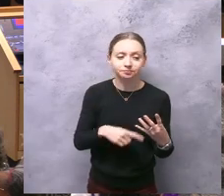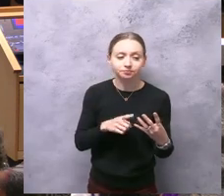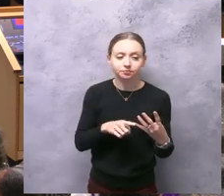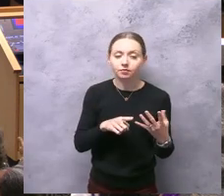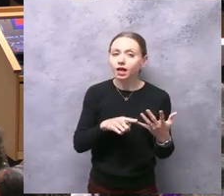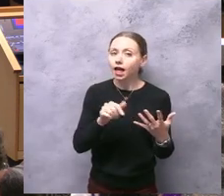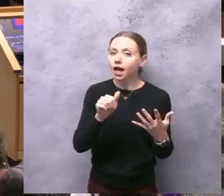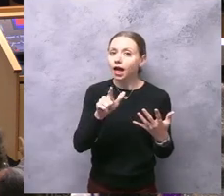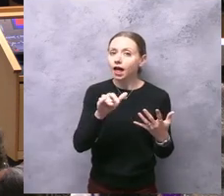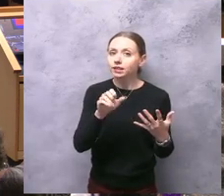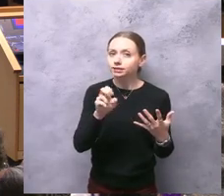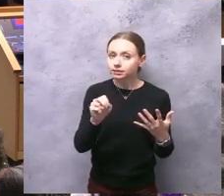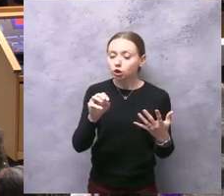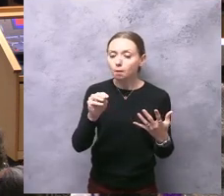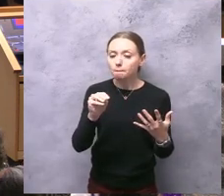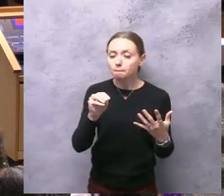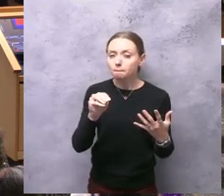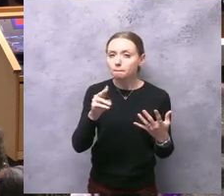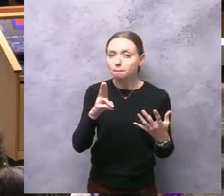Allison Murbach,